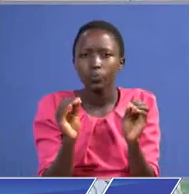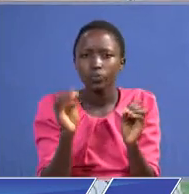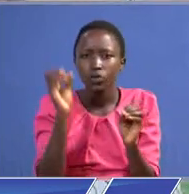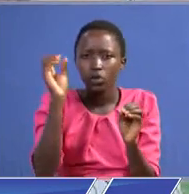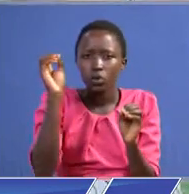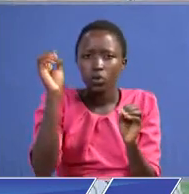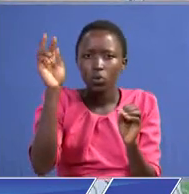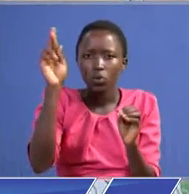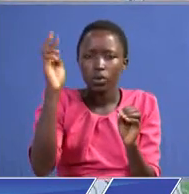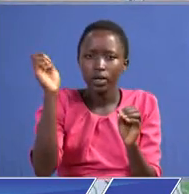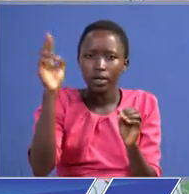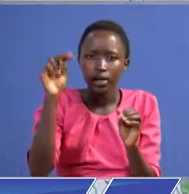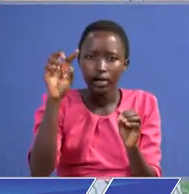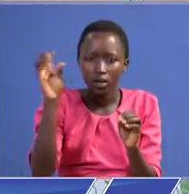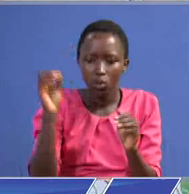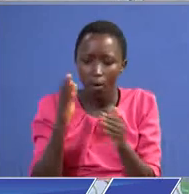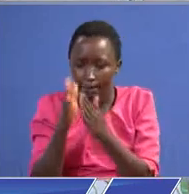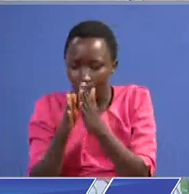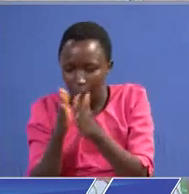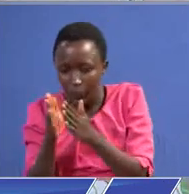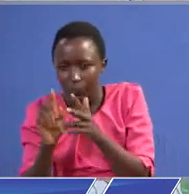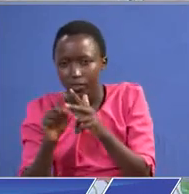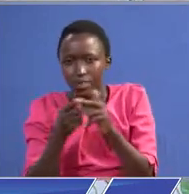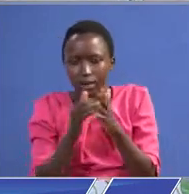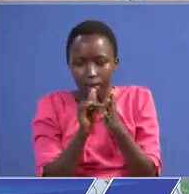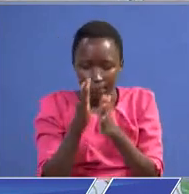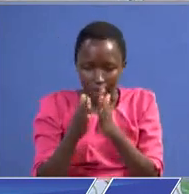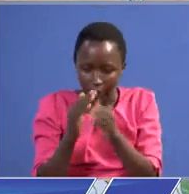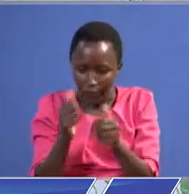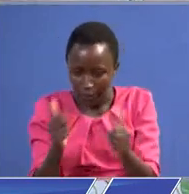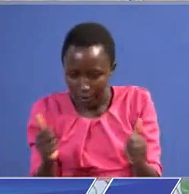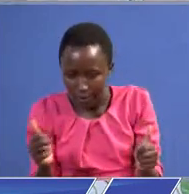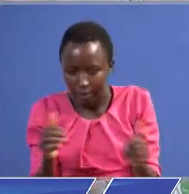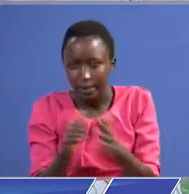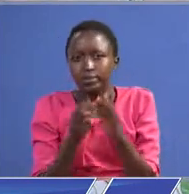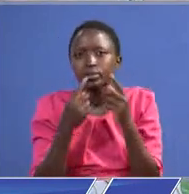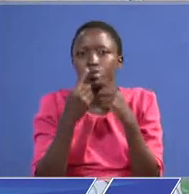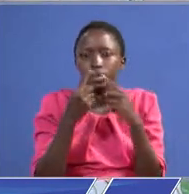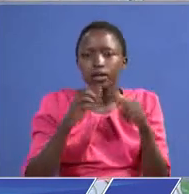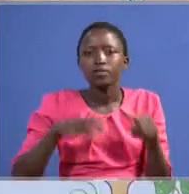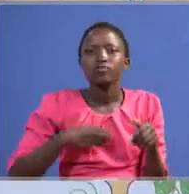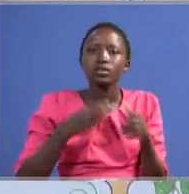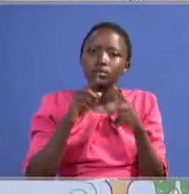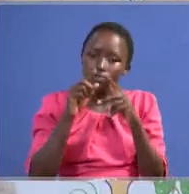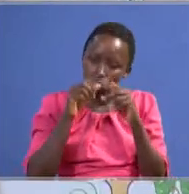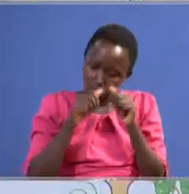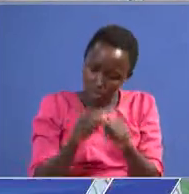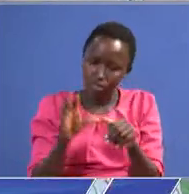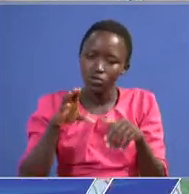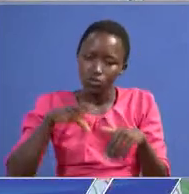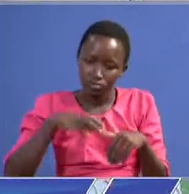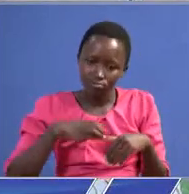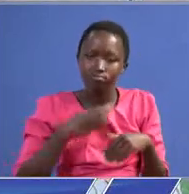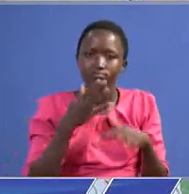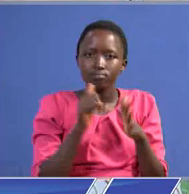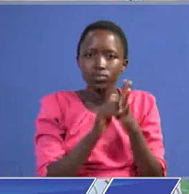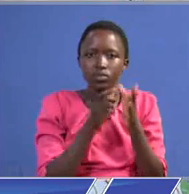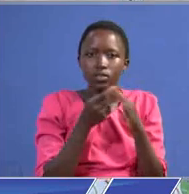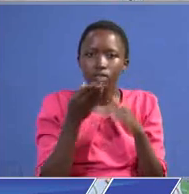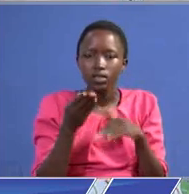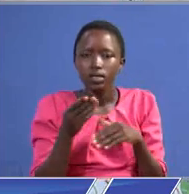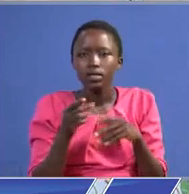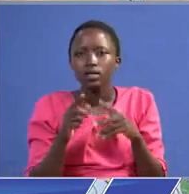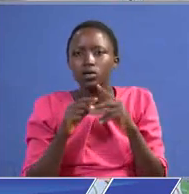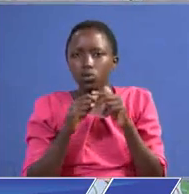Orengo wamekupangia, wameanza kujipanga, wameanza kuzunguka, wacha wazunguke. Wameanza